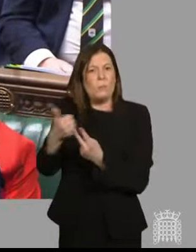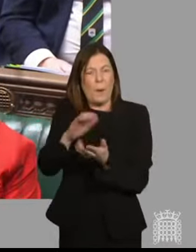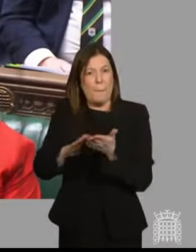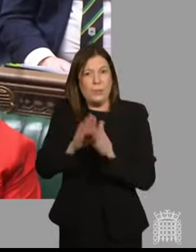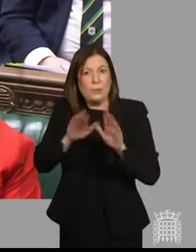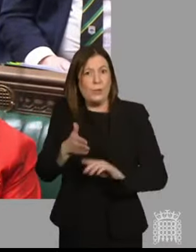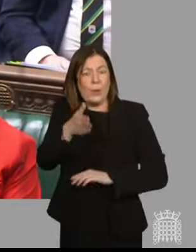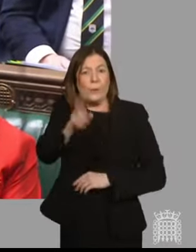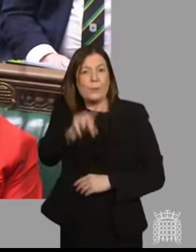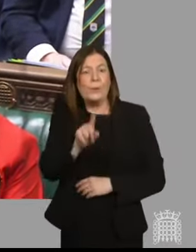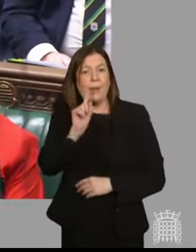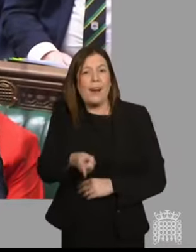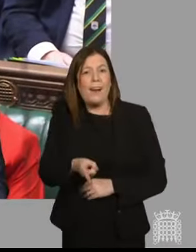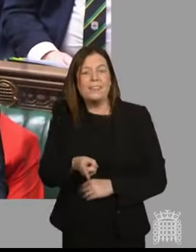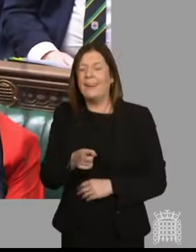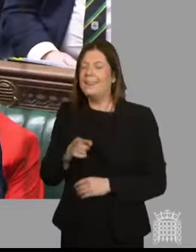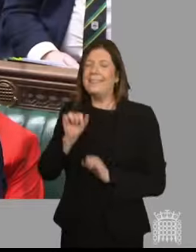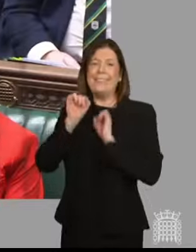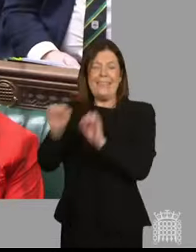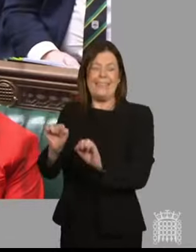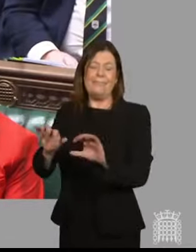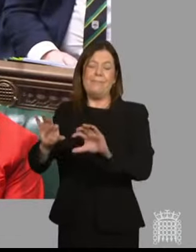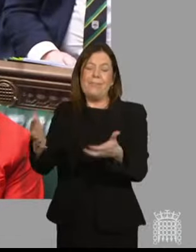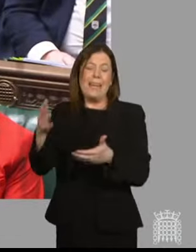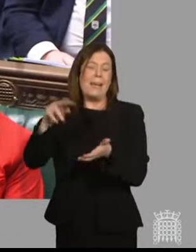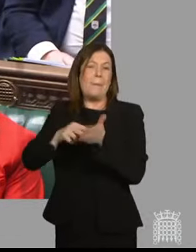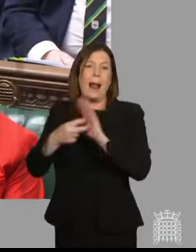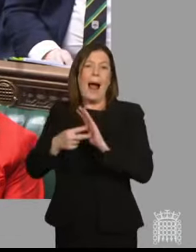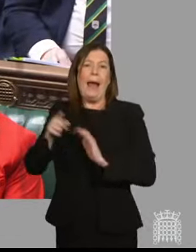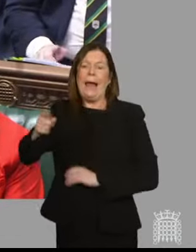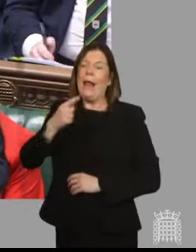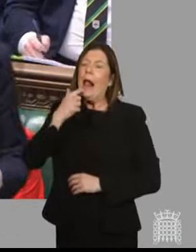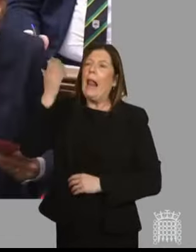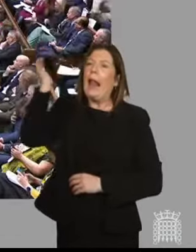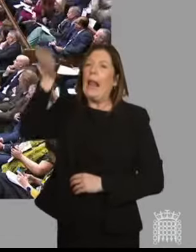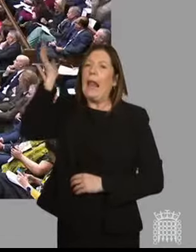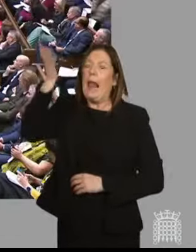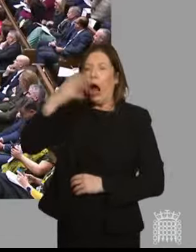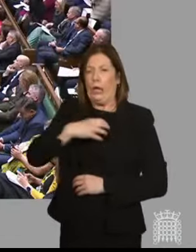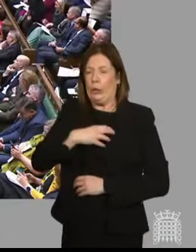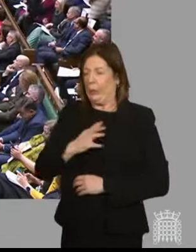just peddling one thing to his union friends and another thing to the British people.